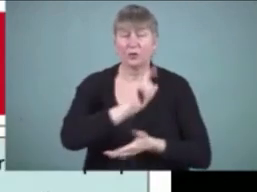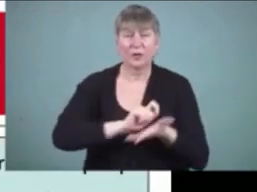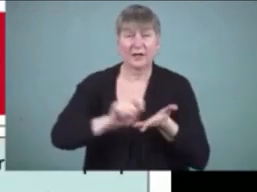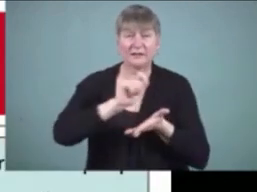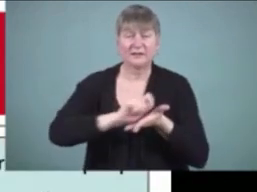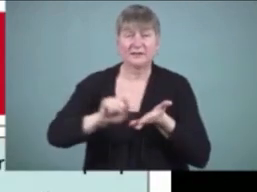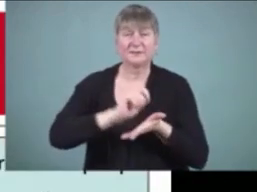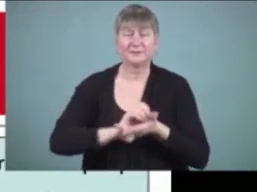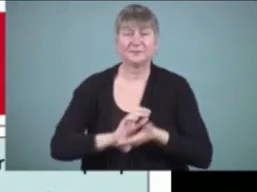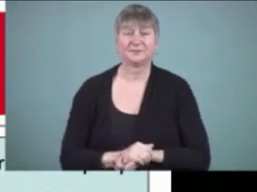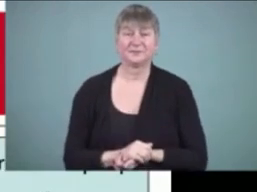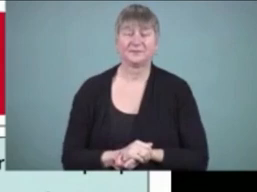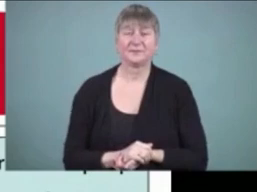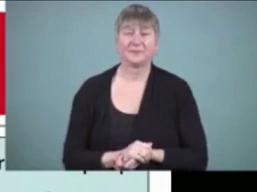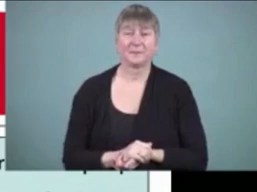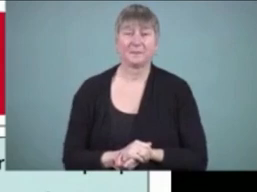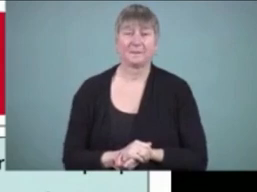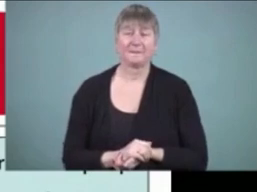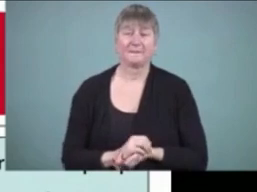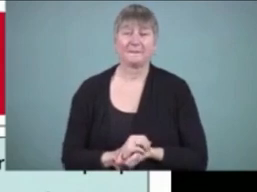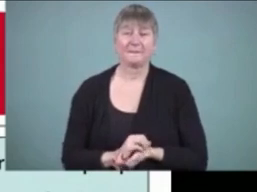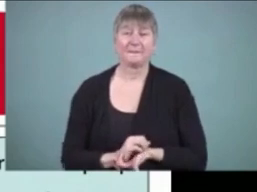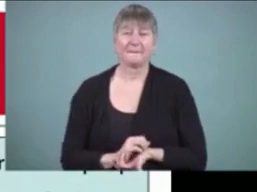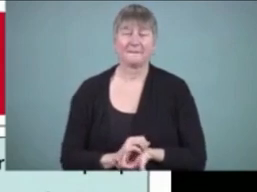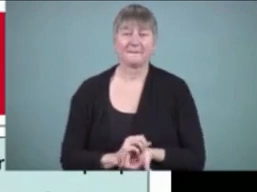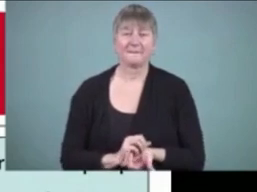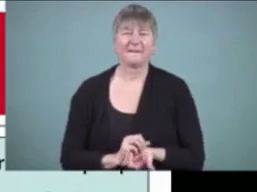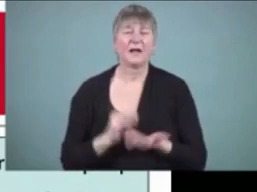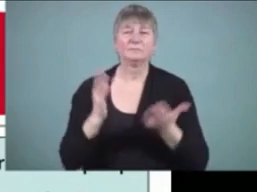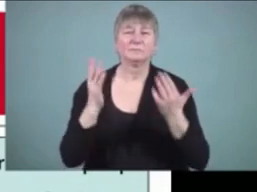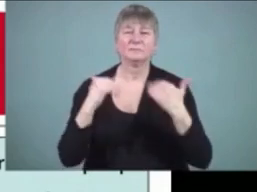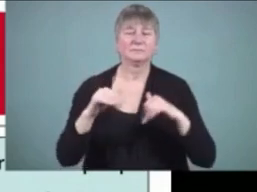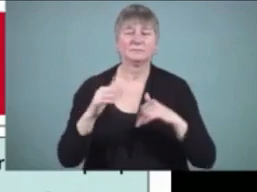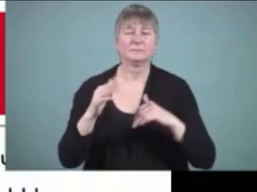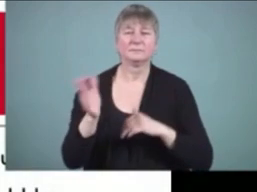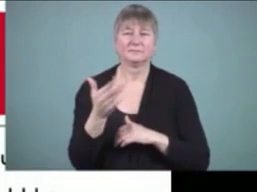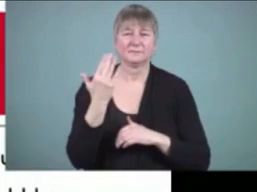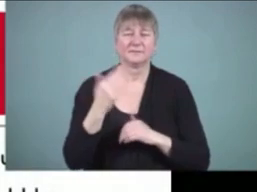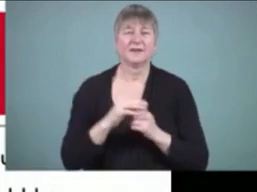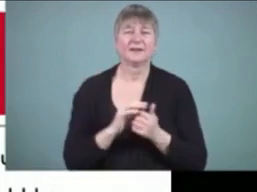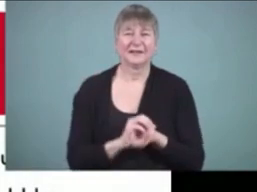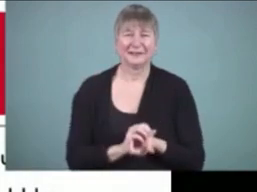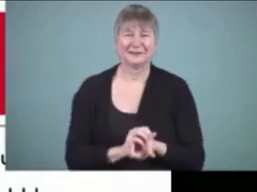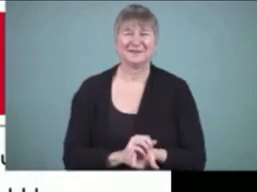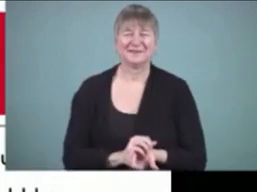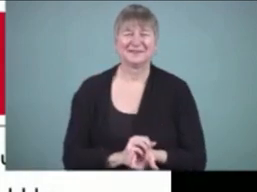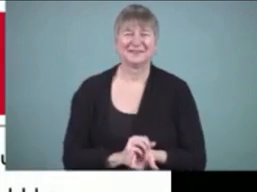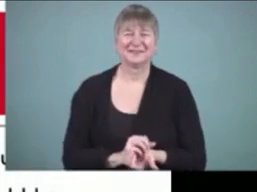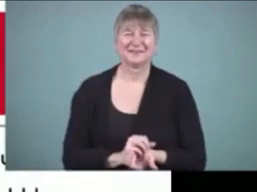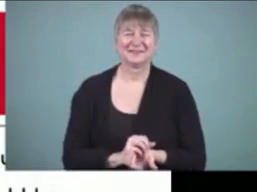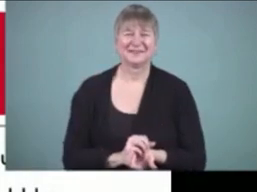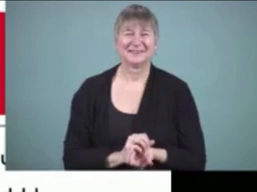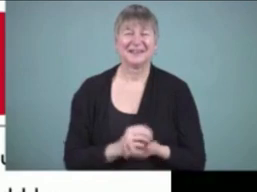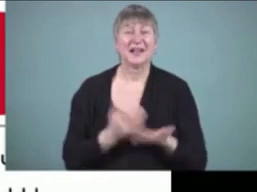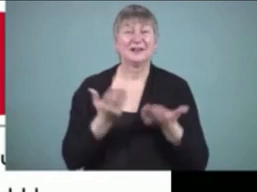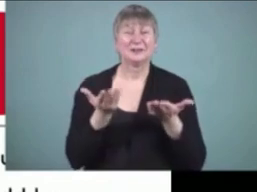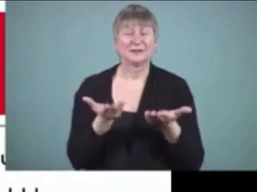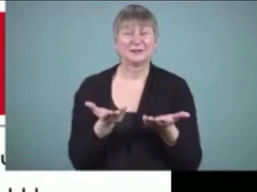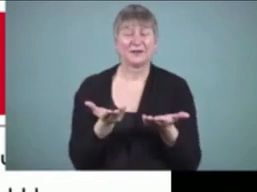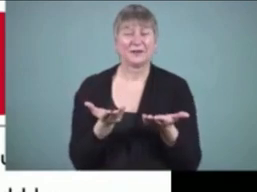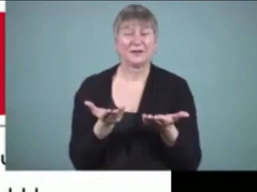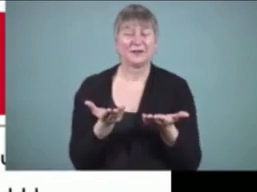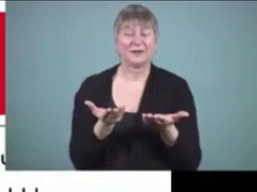if you think about, let's just go on past the examples. Next slide, please. If we think about